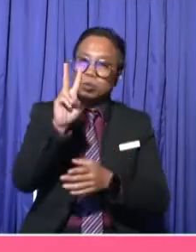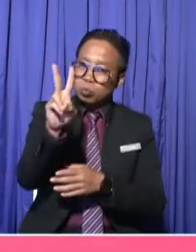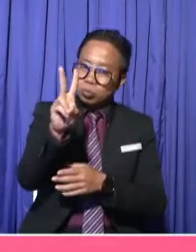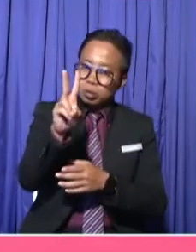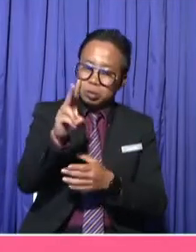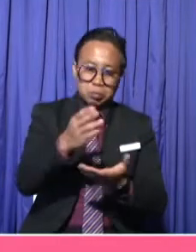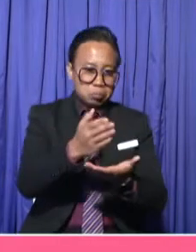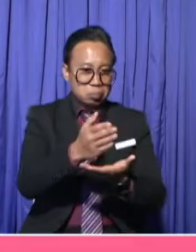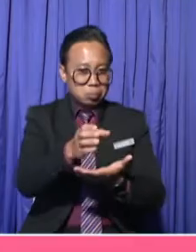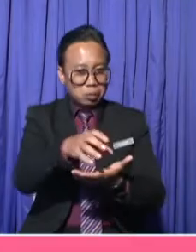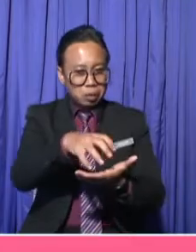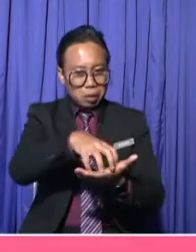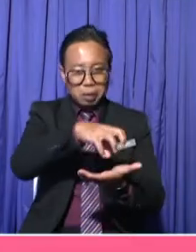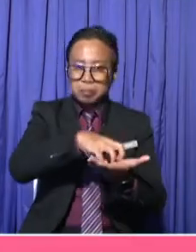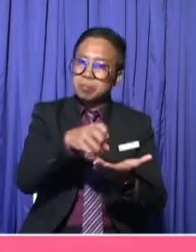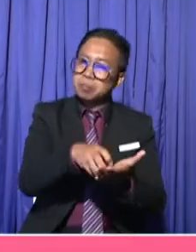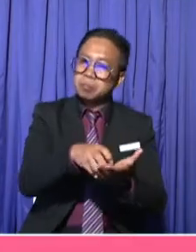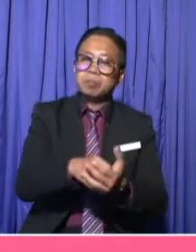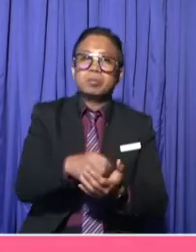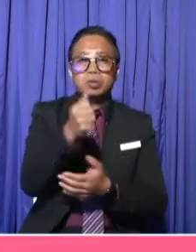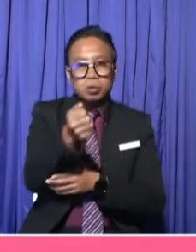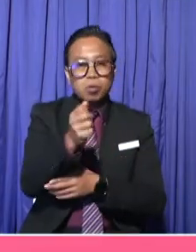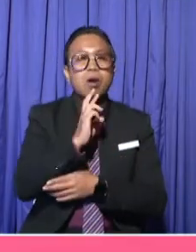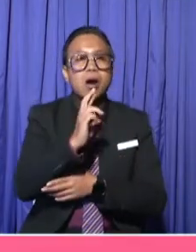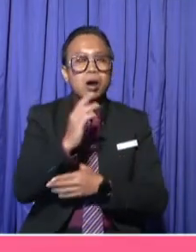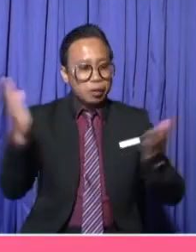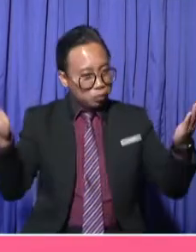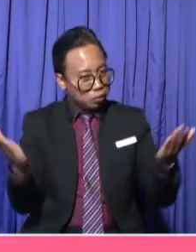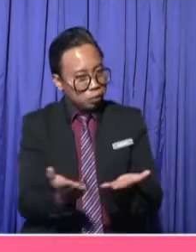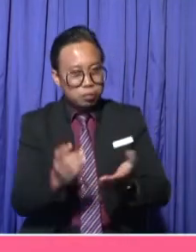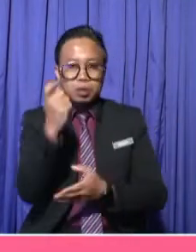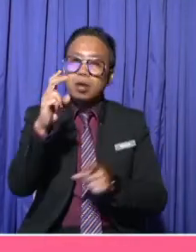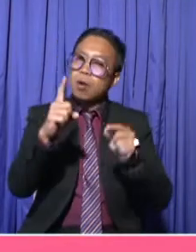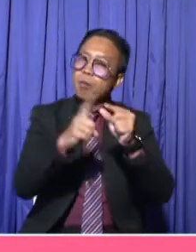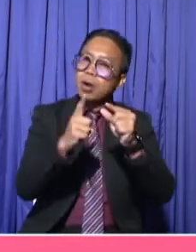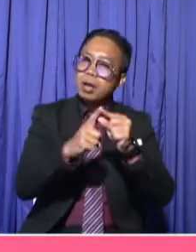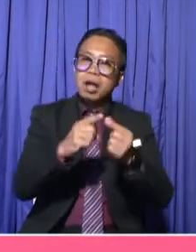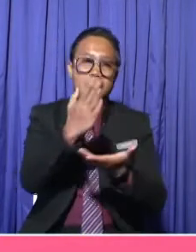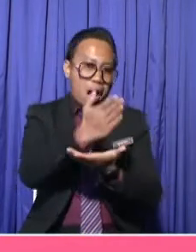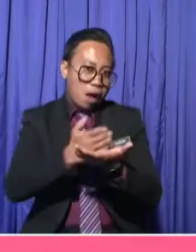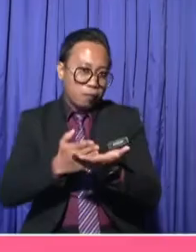cake. Here, you are introduced to the word half.